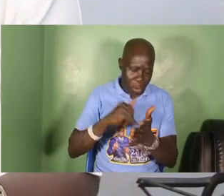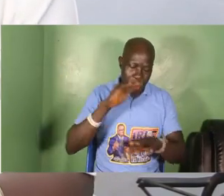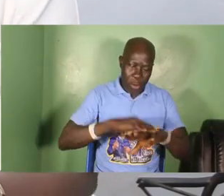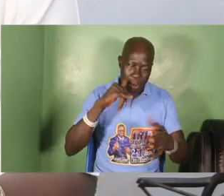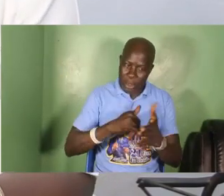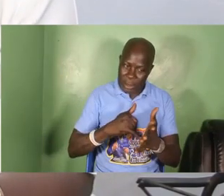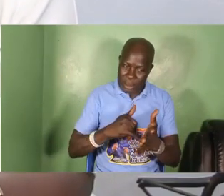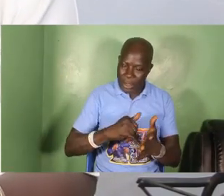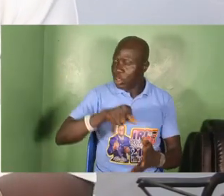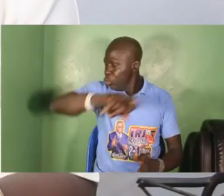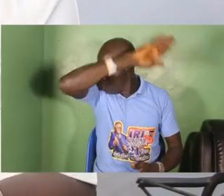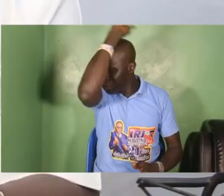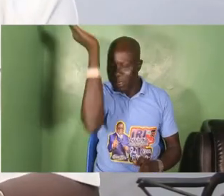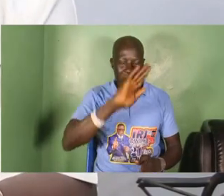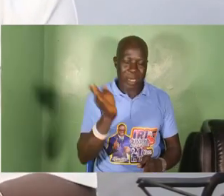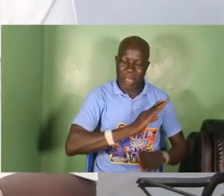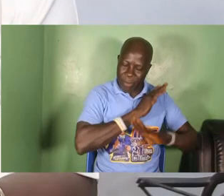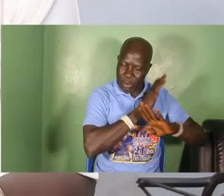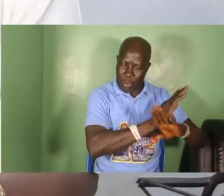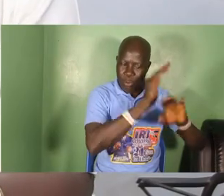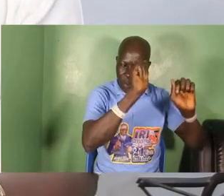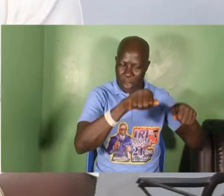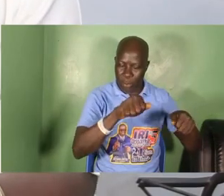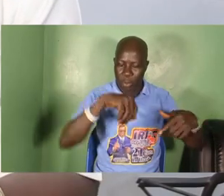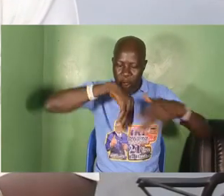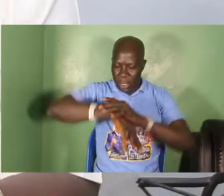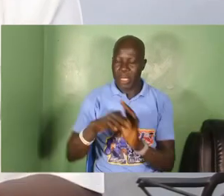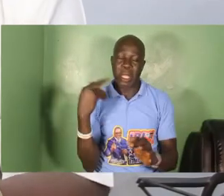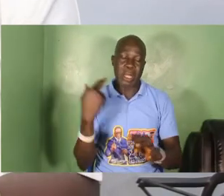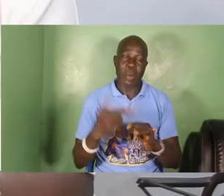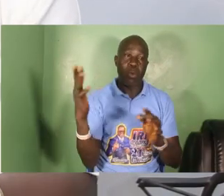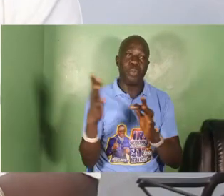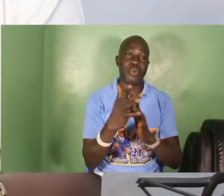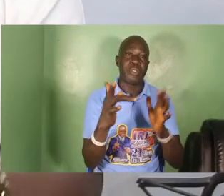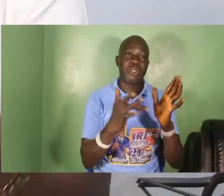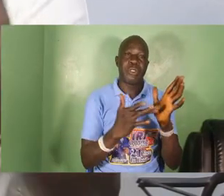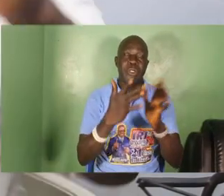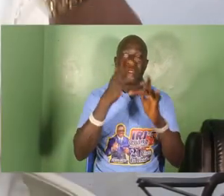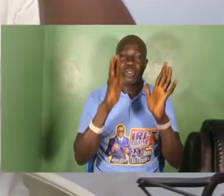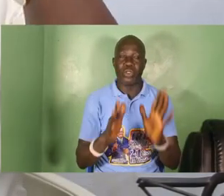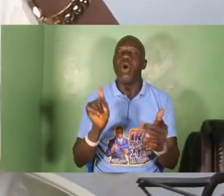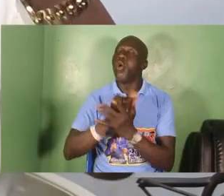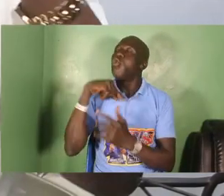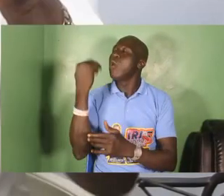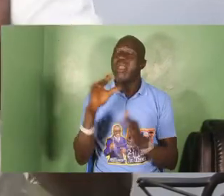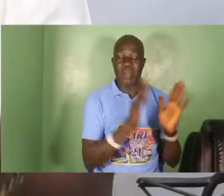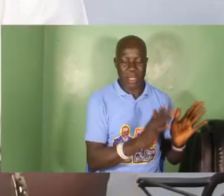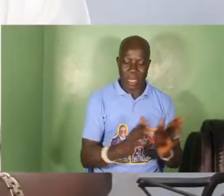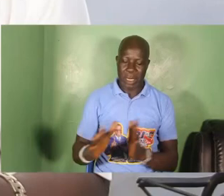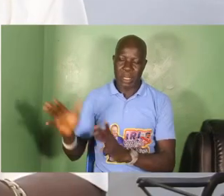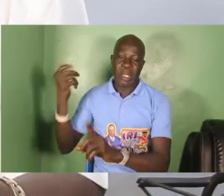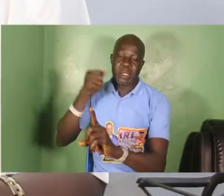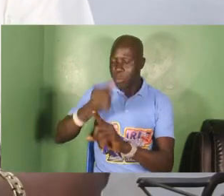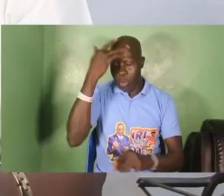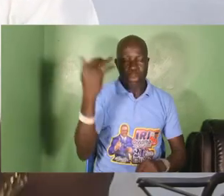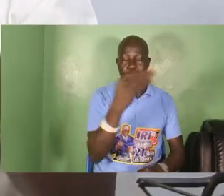O ṣe dádúró. You who are unstoppable. Iná jínípì wáyà. In the name of Jesus. Àwọn tó kóra wọn jọ torí tiẹ̀. The people that gather